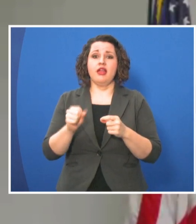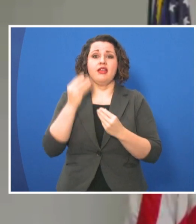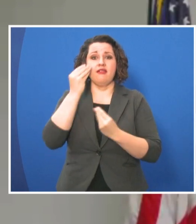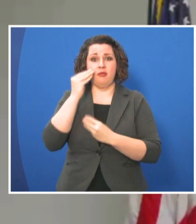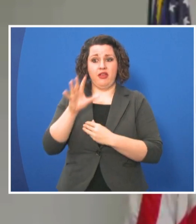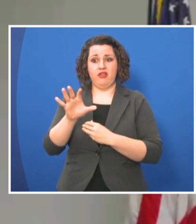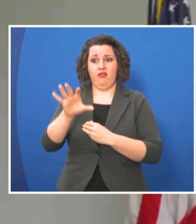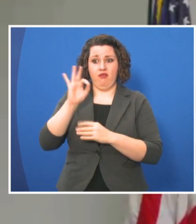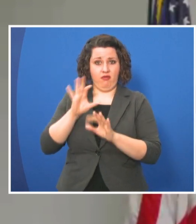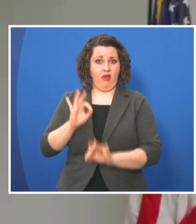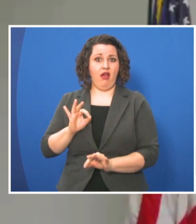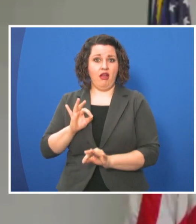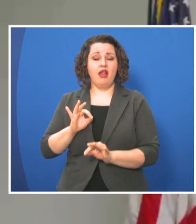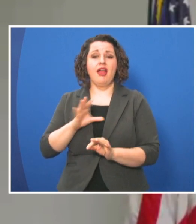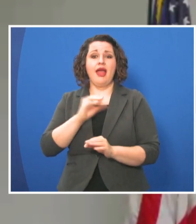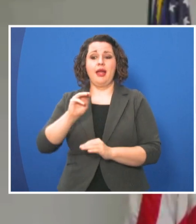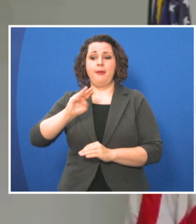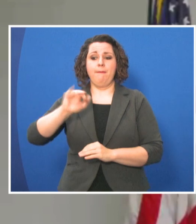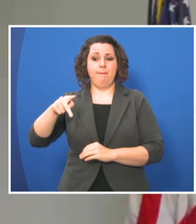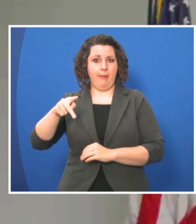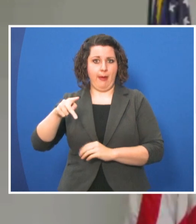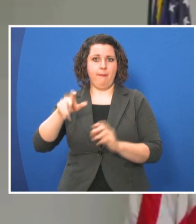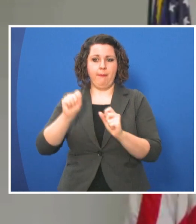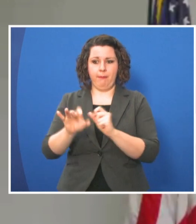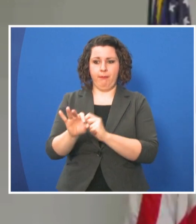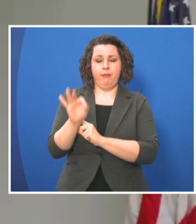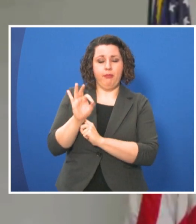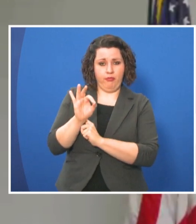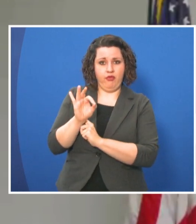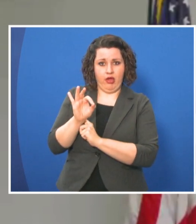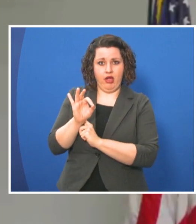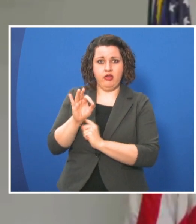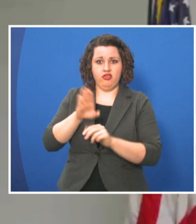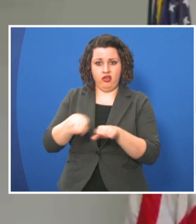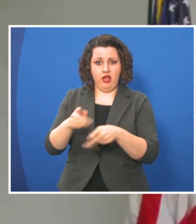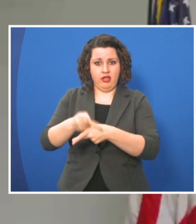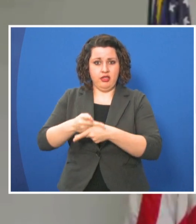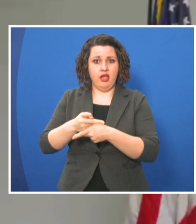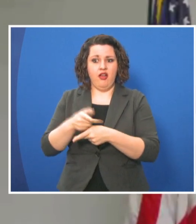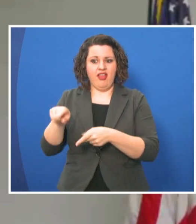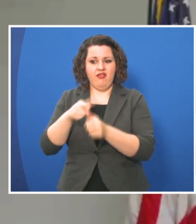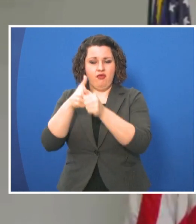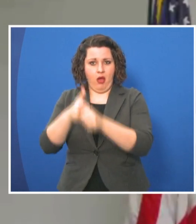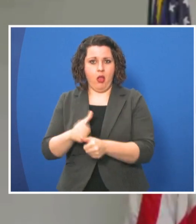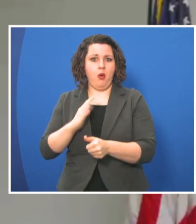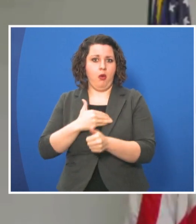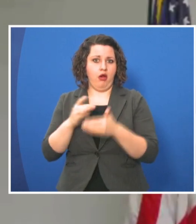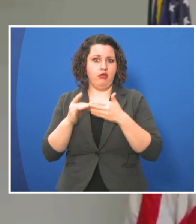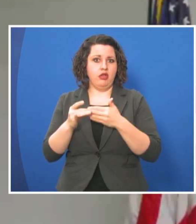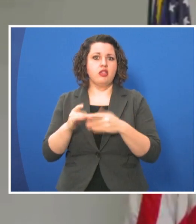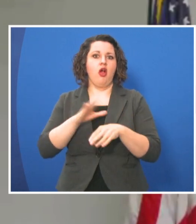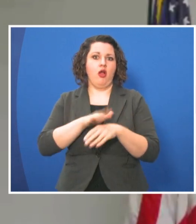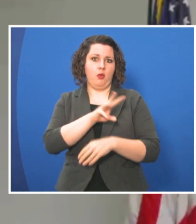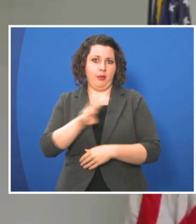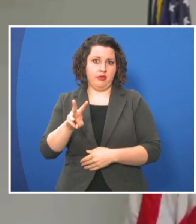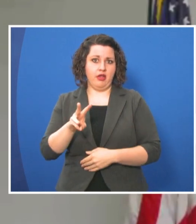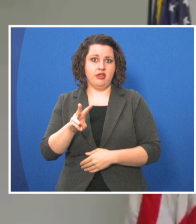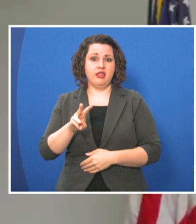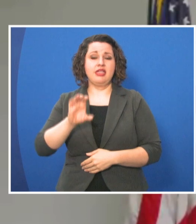information as well as a map to locate child care that meets all of our safety requirements and reporting practices on our website,